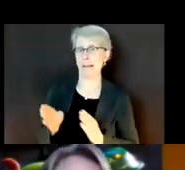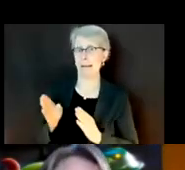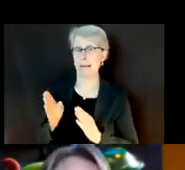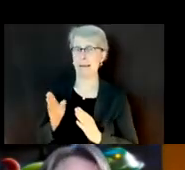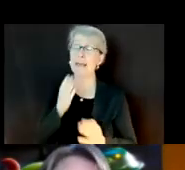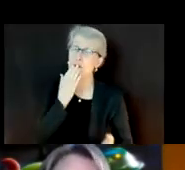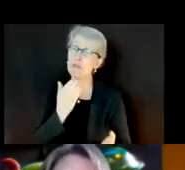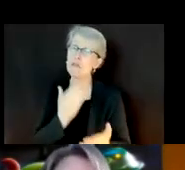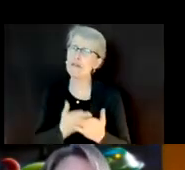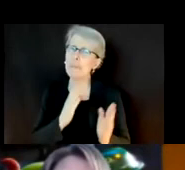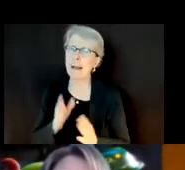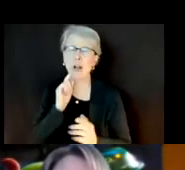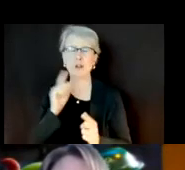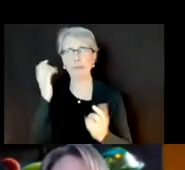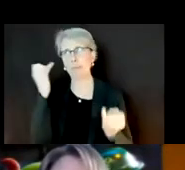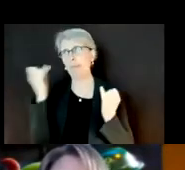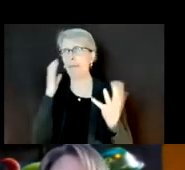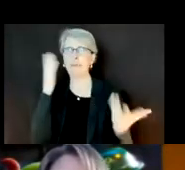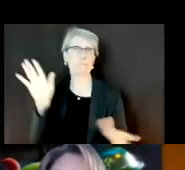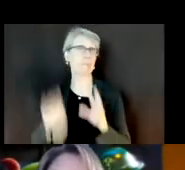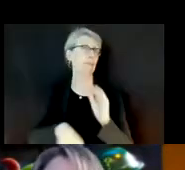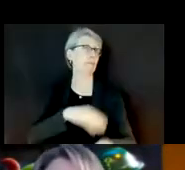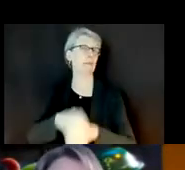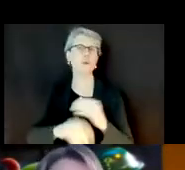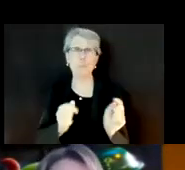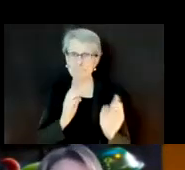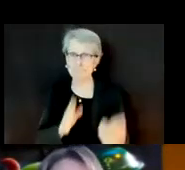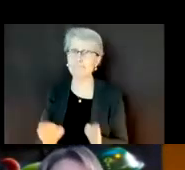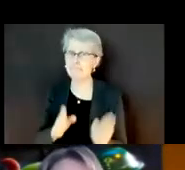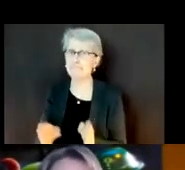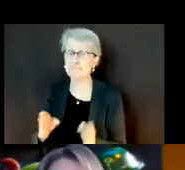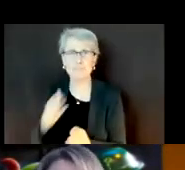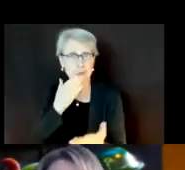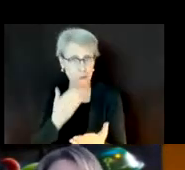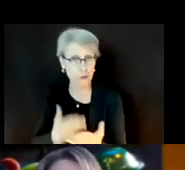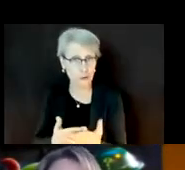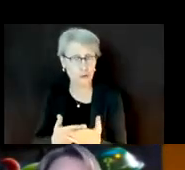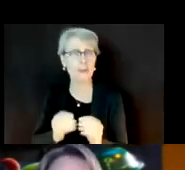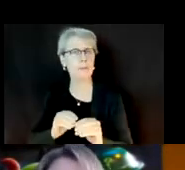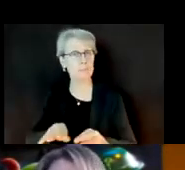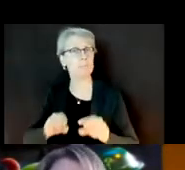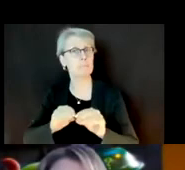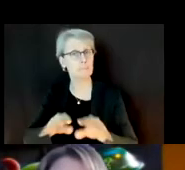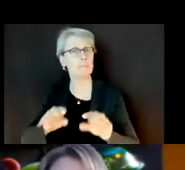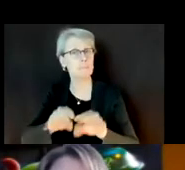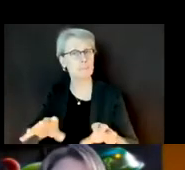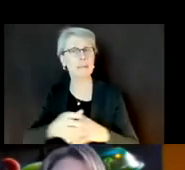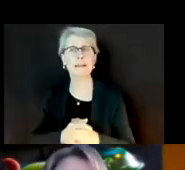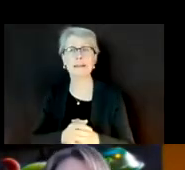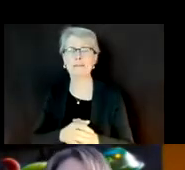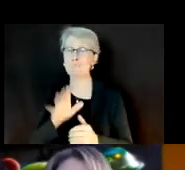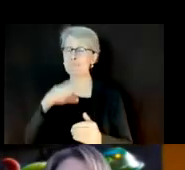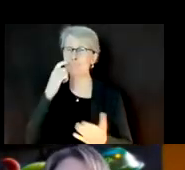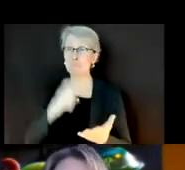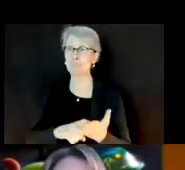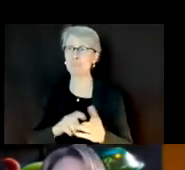well-informed plan. I think, one of the things this year that's happened is that there's so many options for